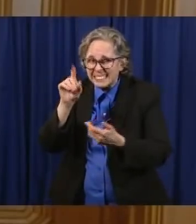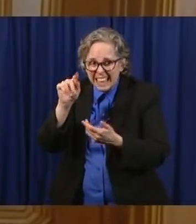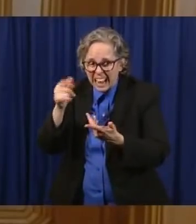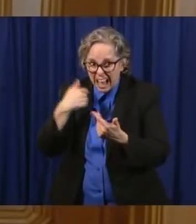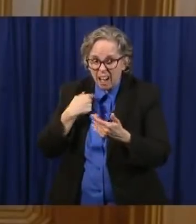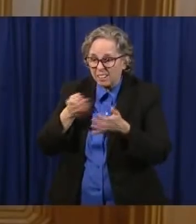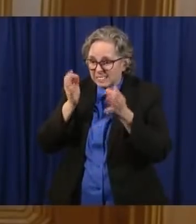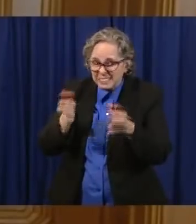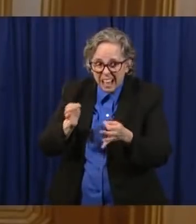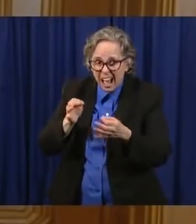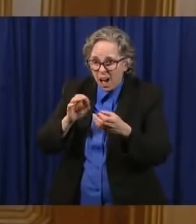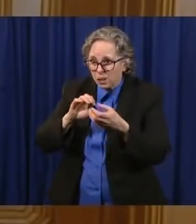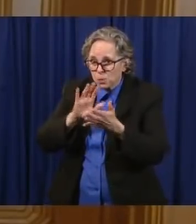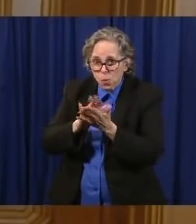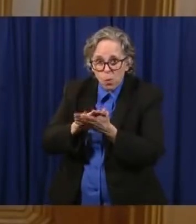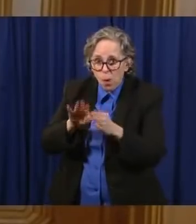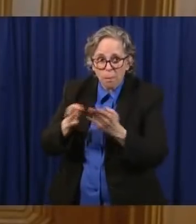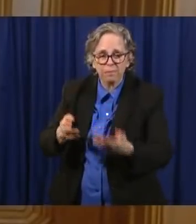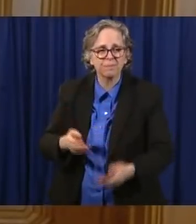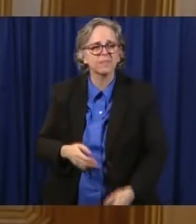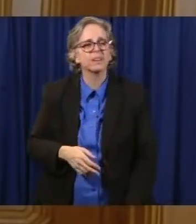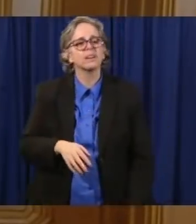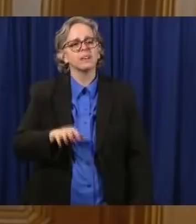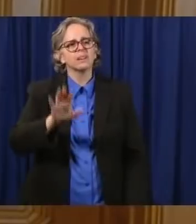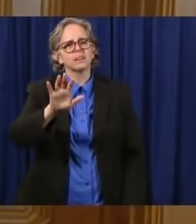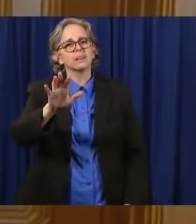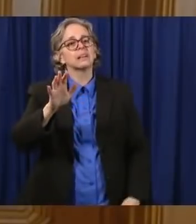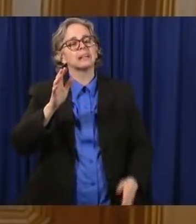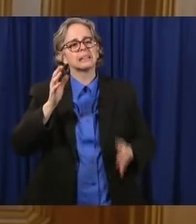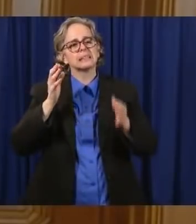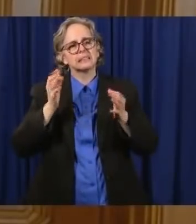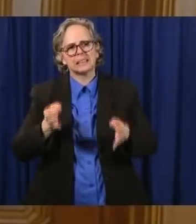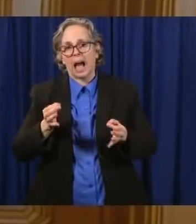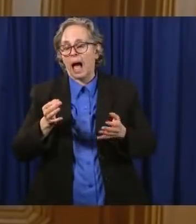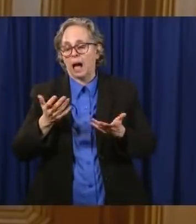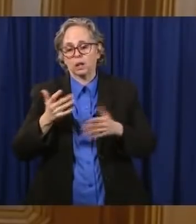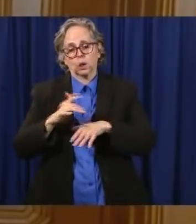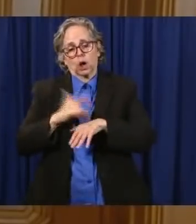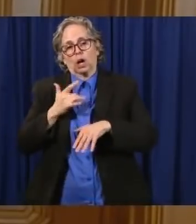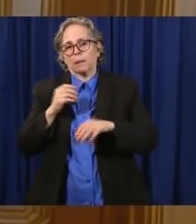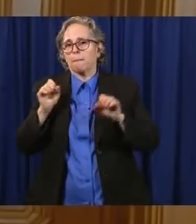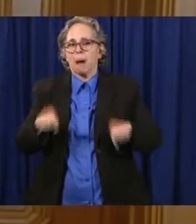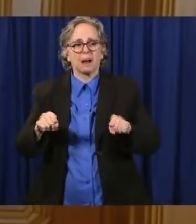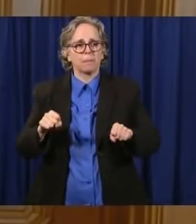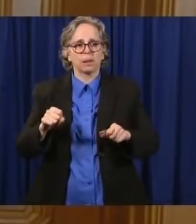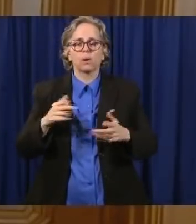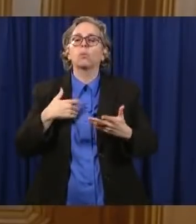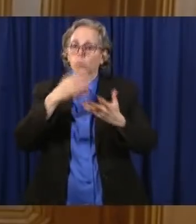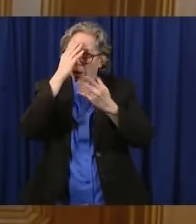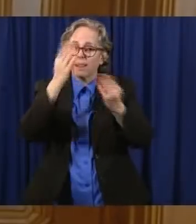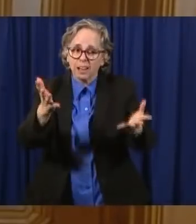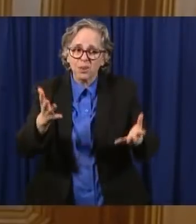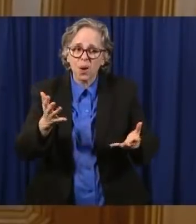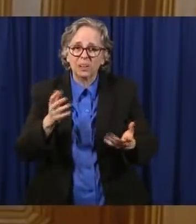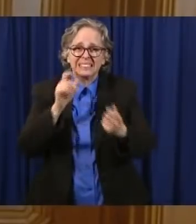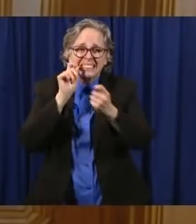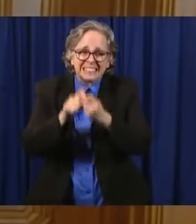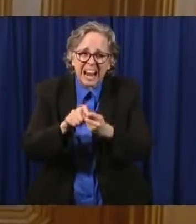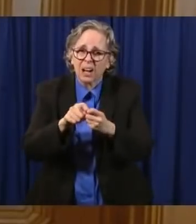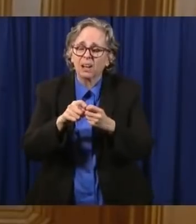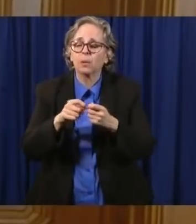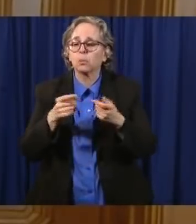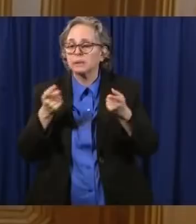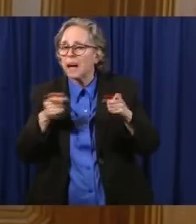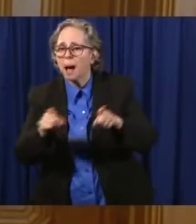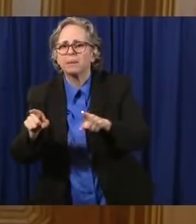we're going to make a decision as early as we can, and we're trying to signal to people exactly what is going on. And again, as we look at